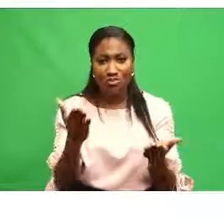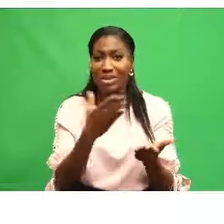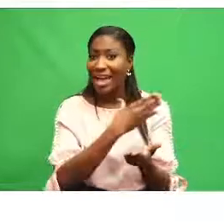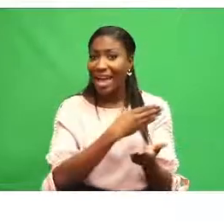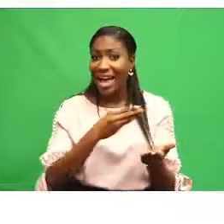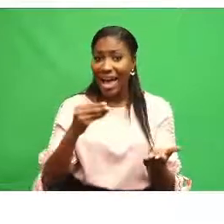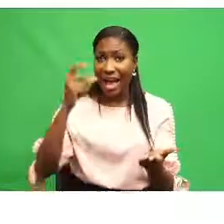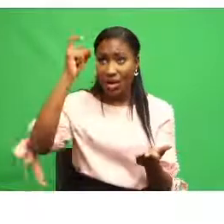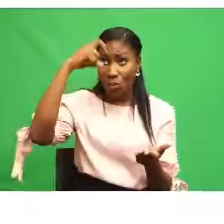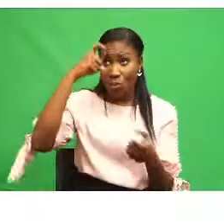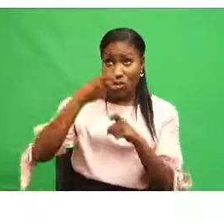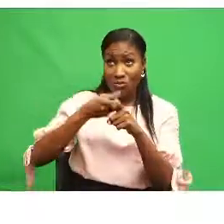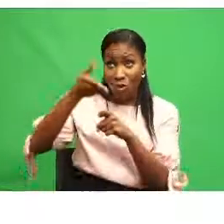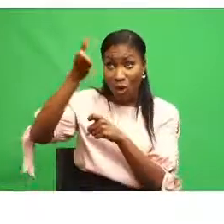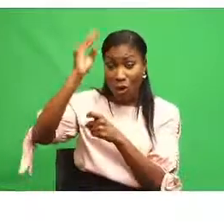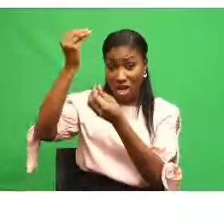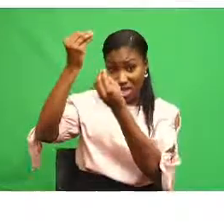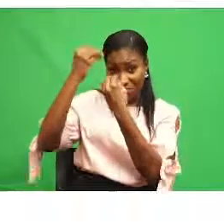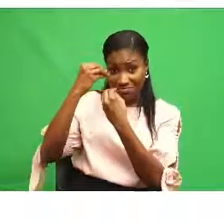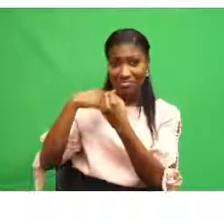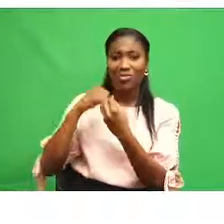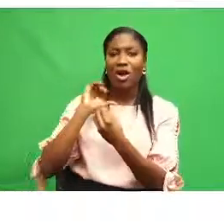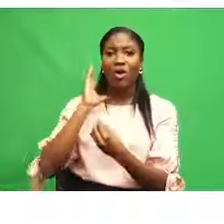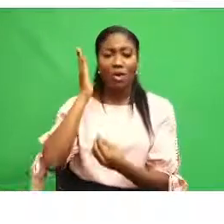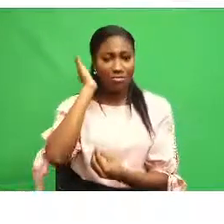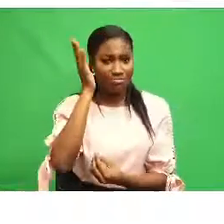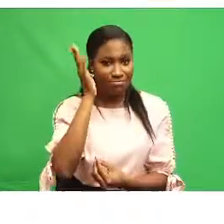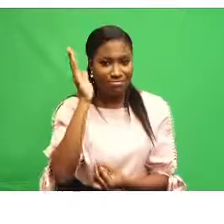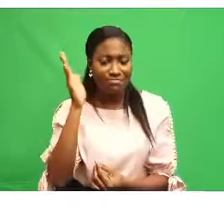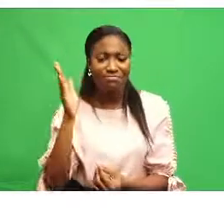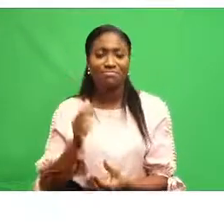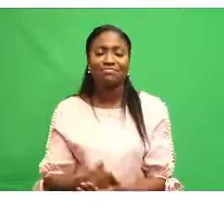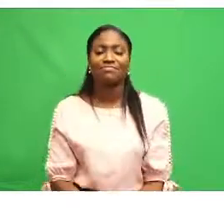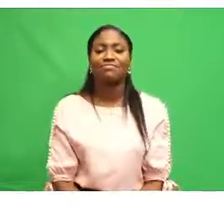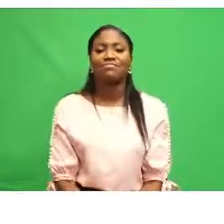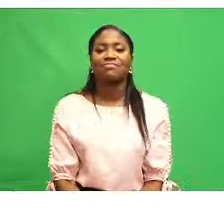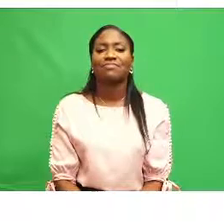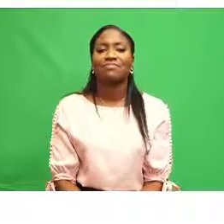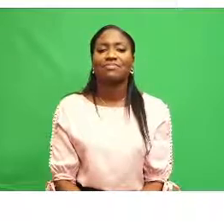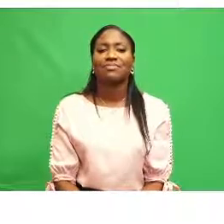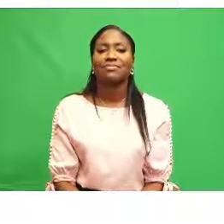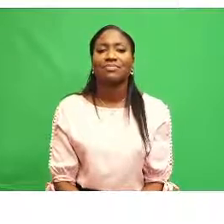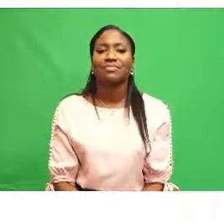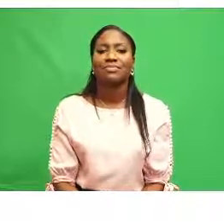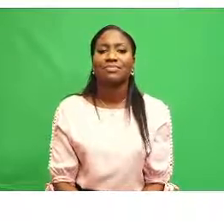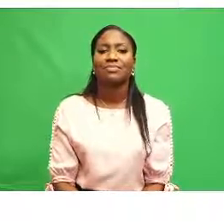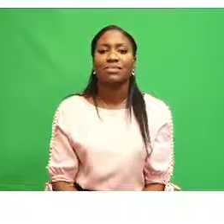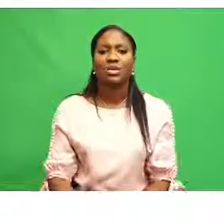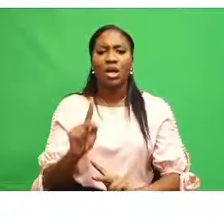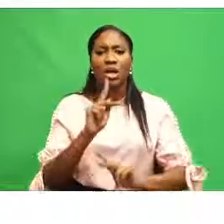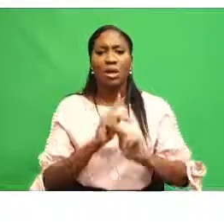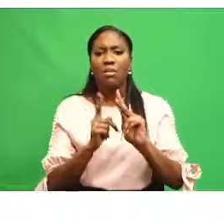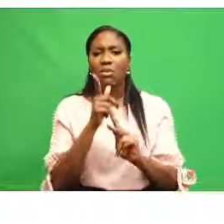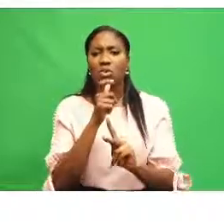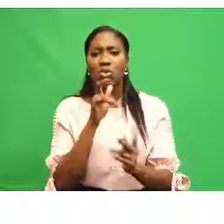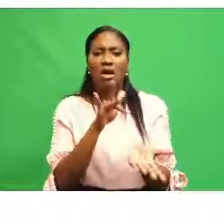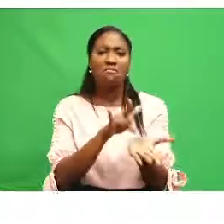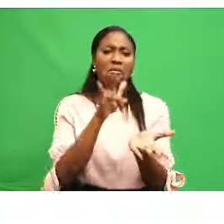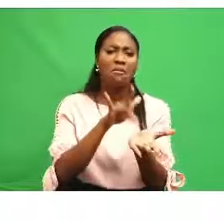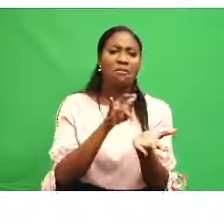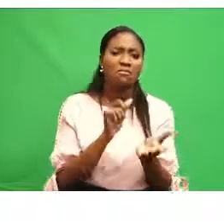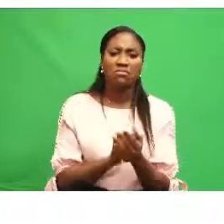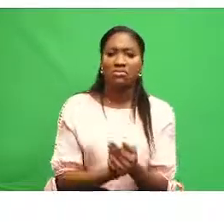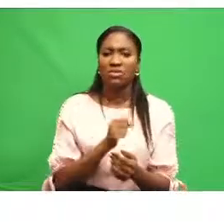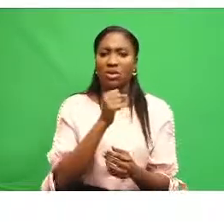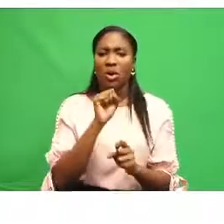basically we are having a conversation in which I am going to take lead. Elder abuse